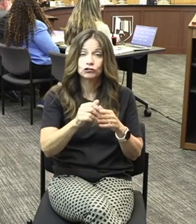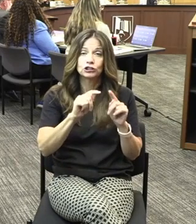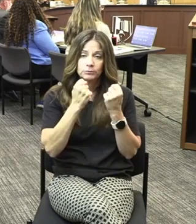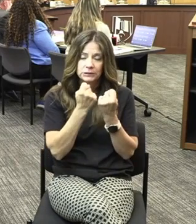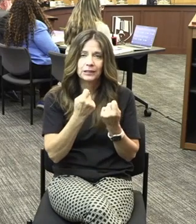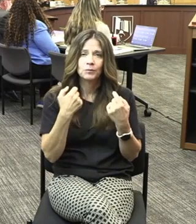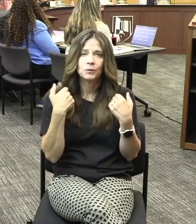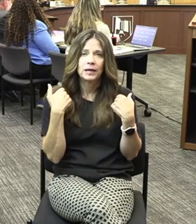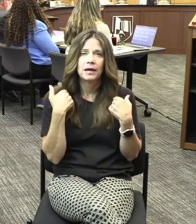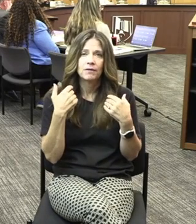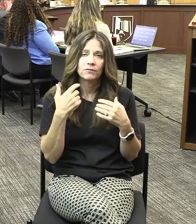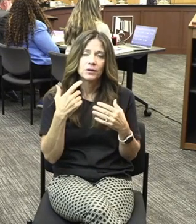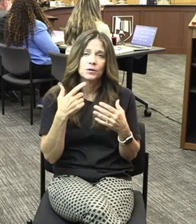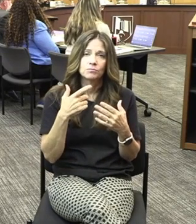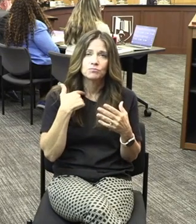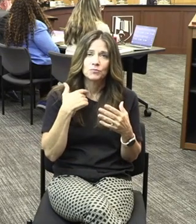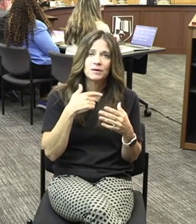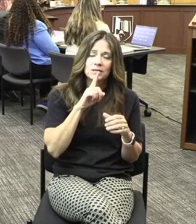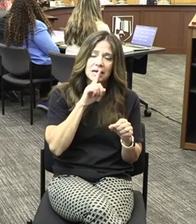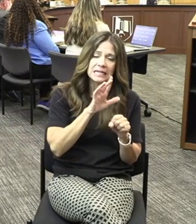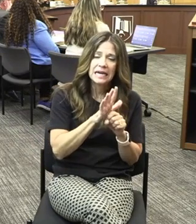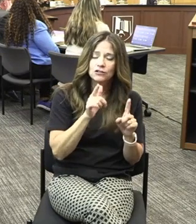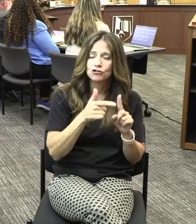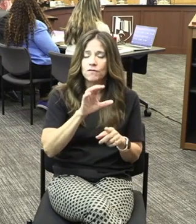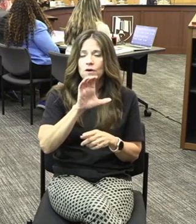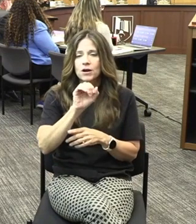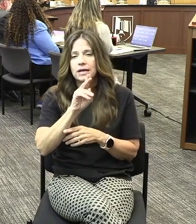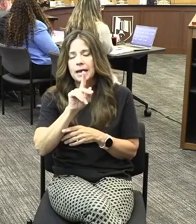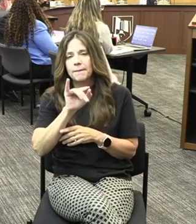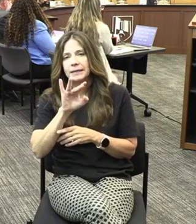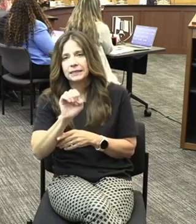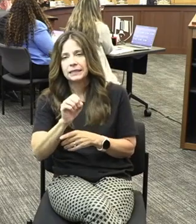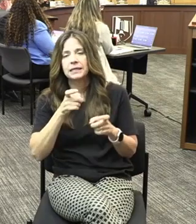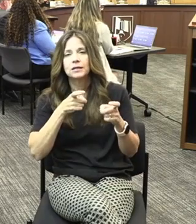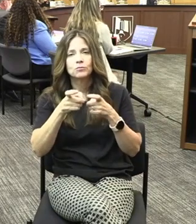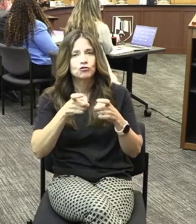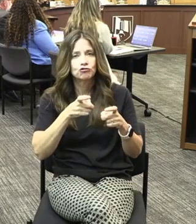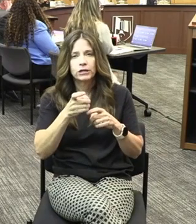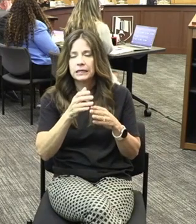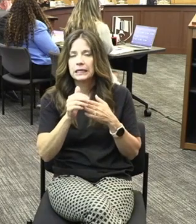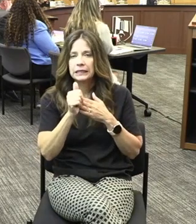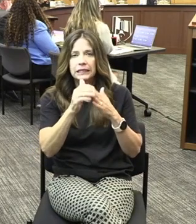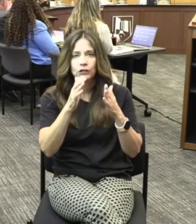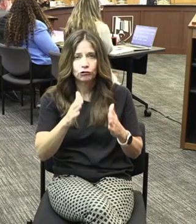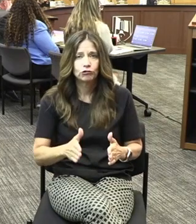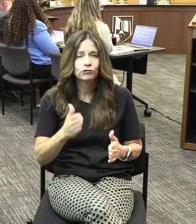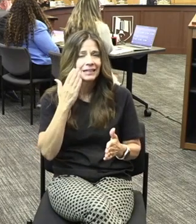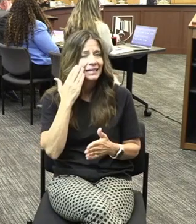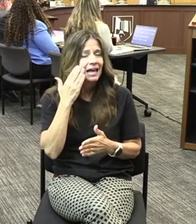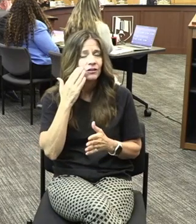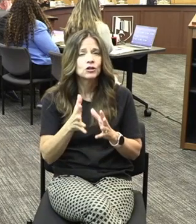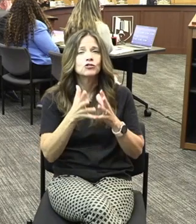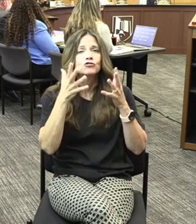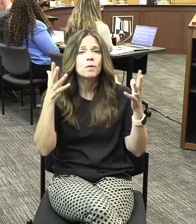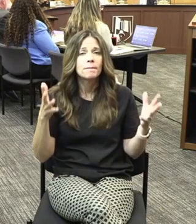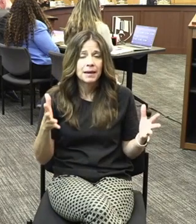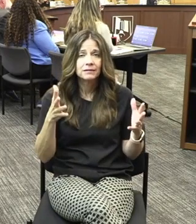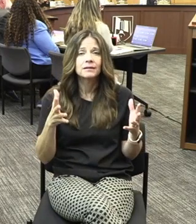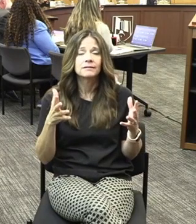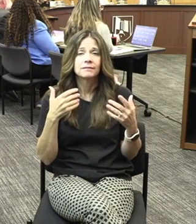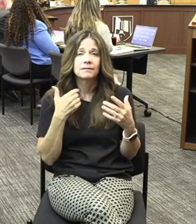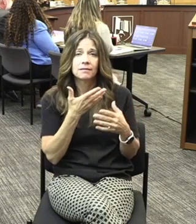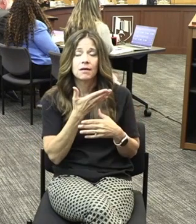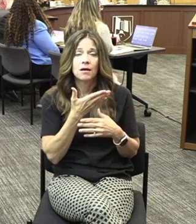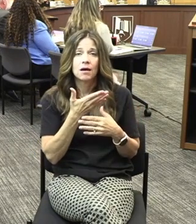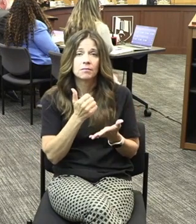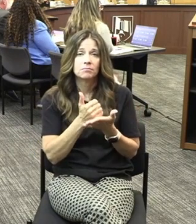strength, professionalism, and dedication of our cabinet and administrative leaders, acknowledging the tremendous contributions they make to the success of this